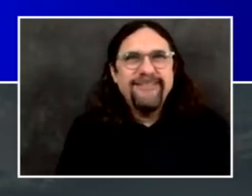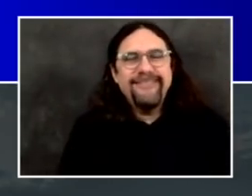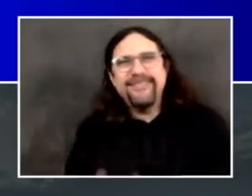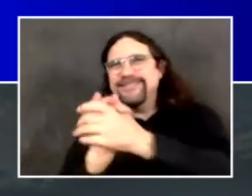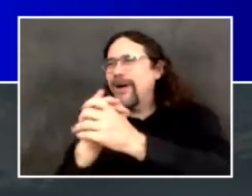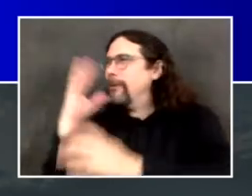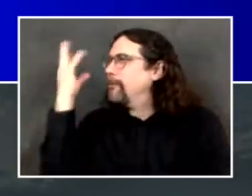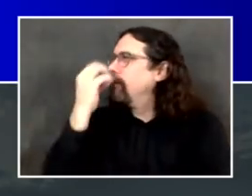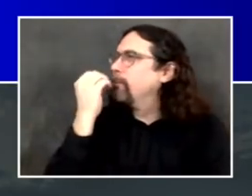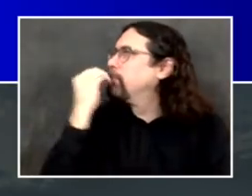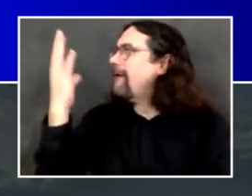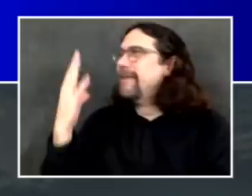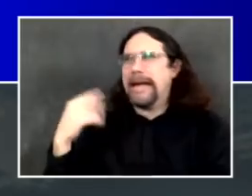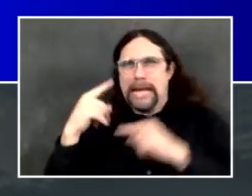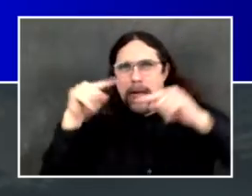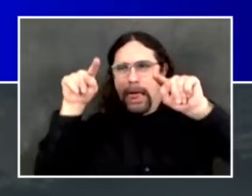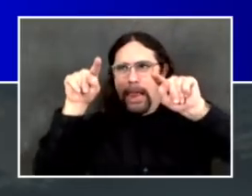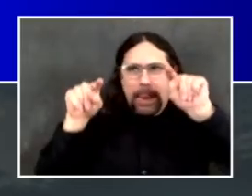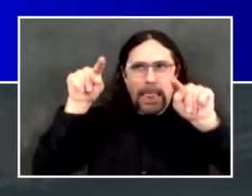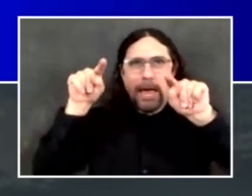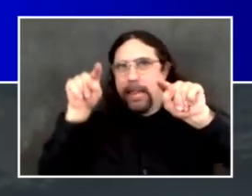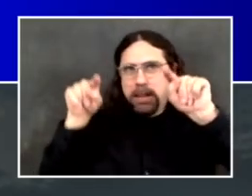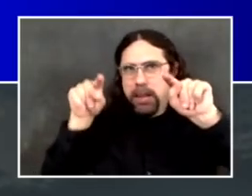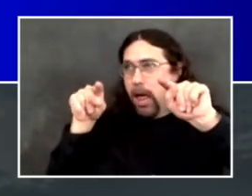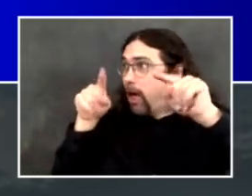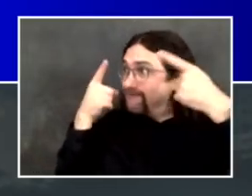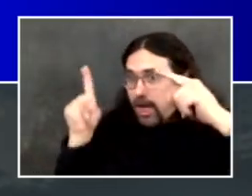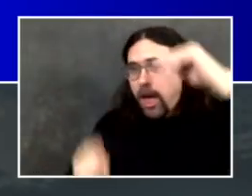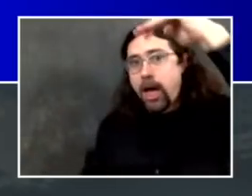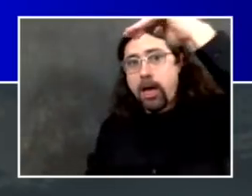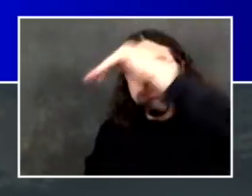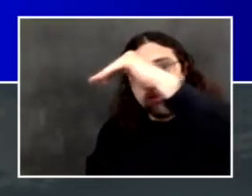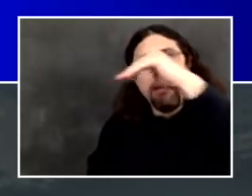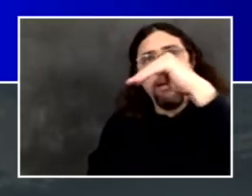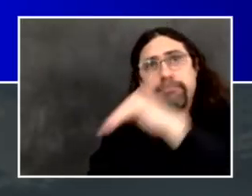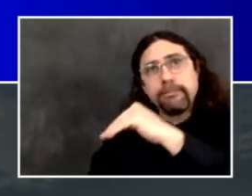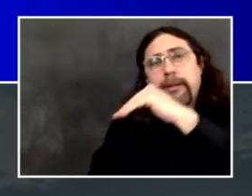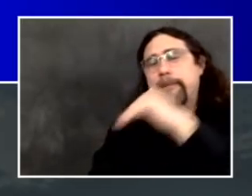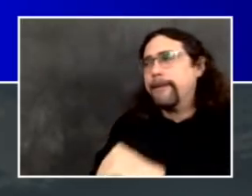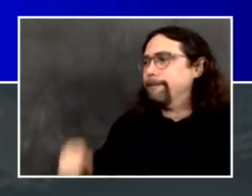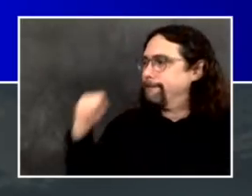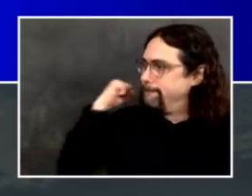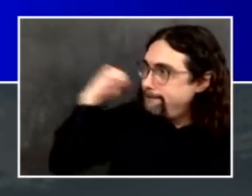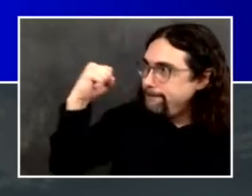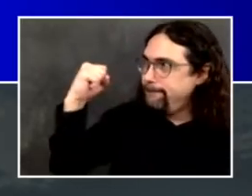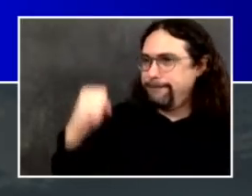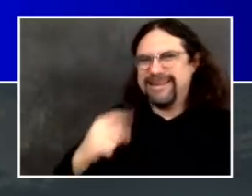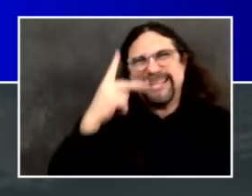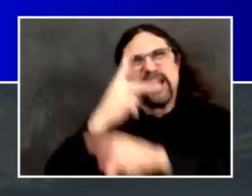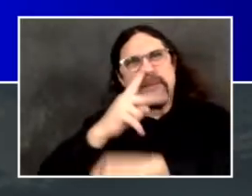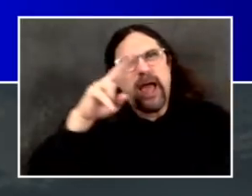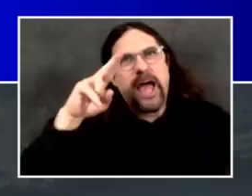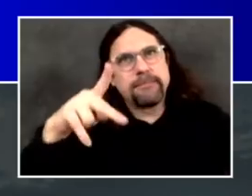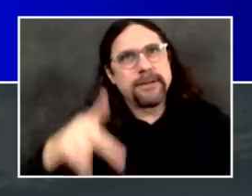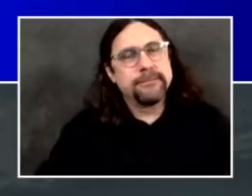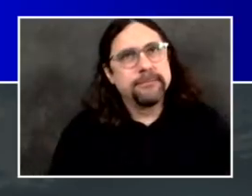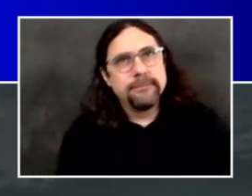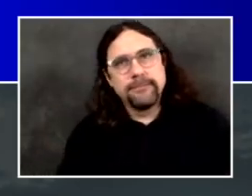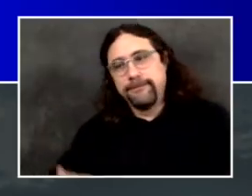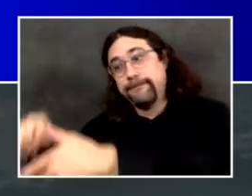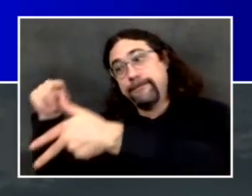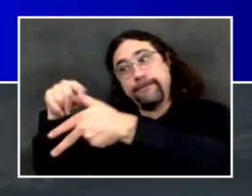something better. Daily number of people, indicator one, daily number of people admitted to hospitals for suspected COVID-19, that is down